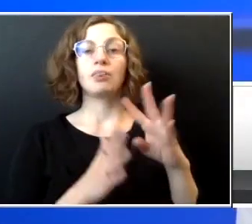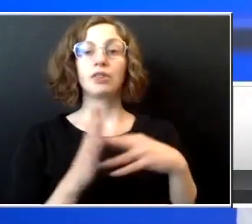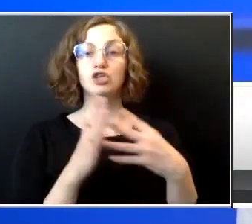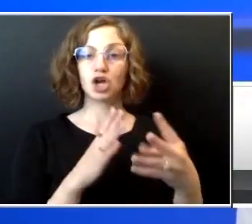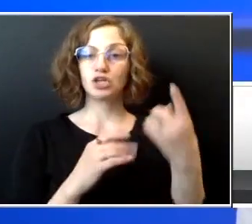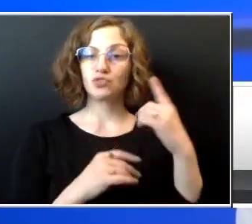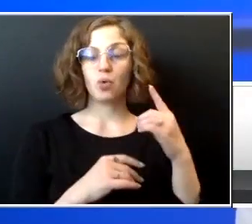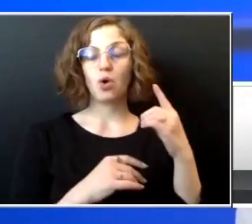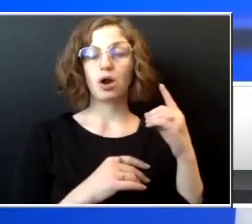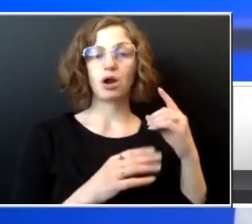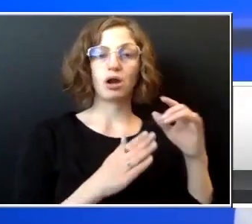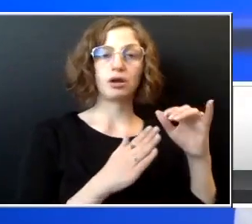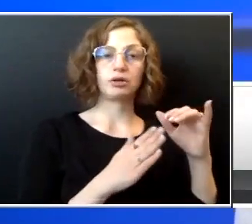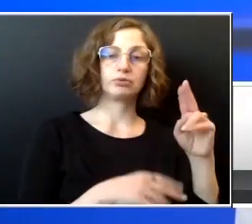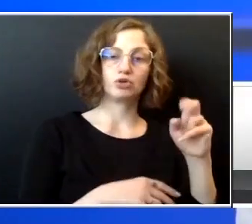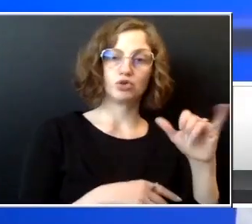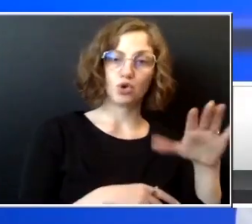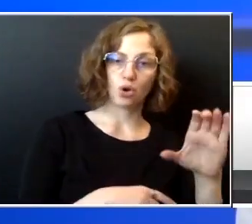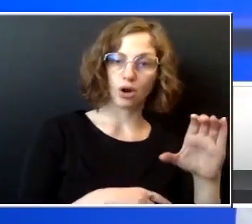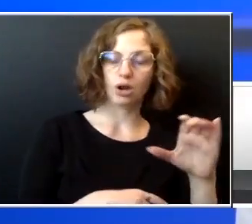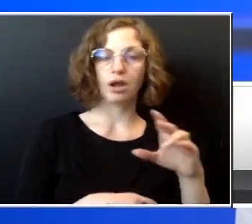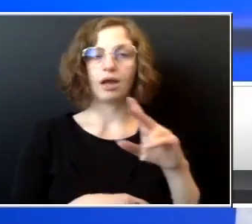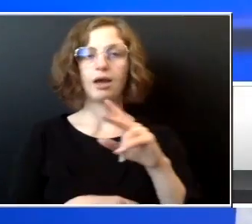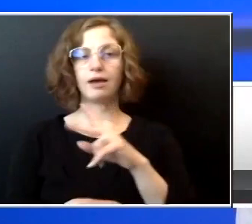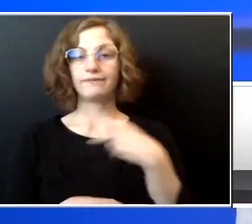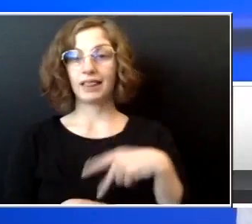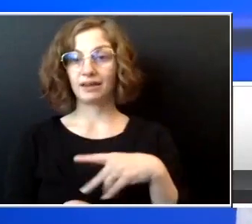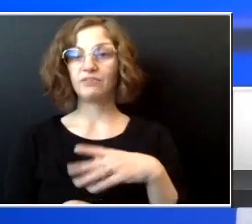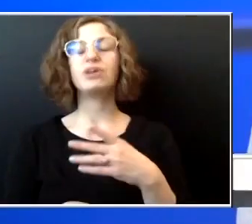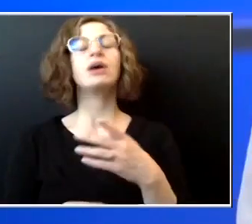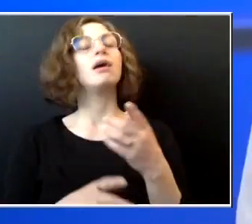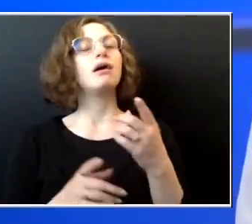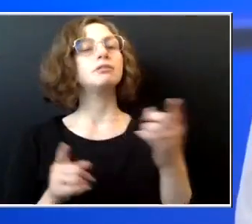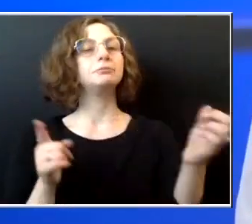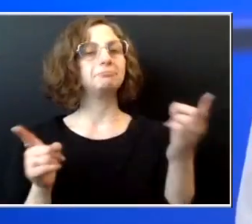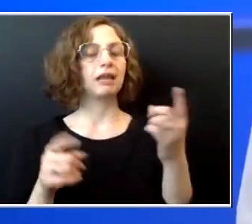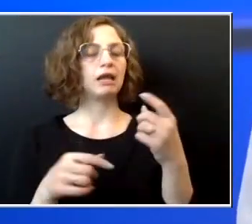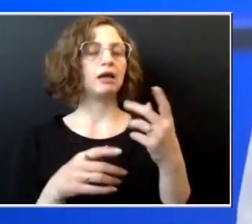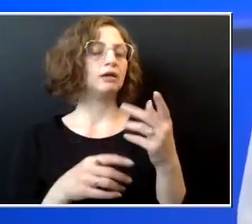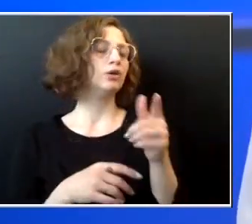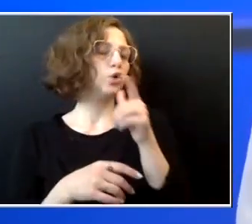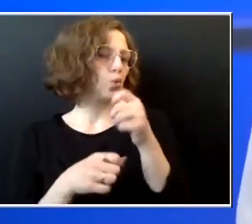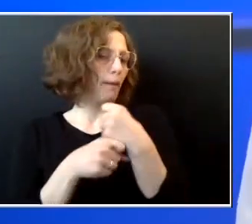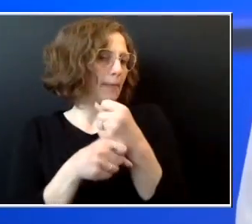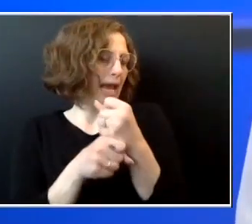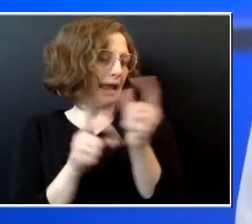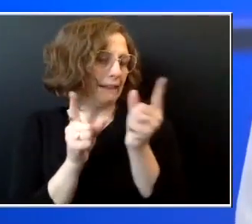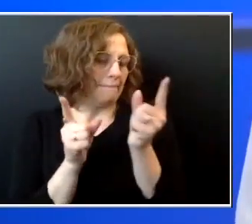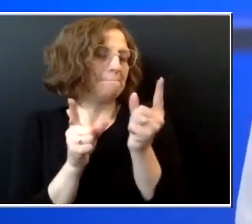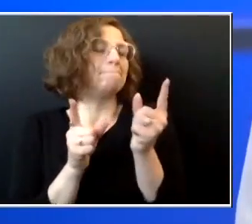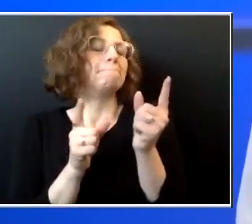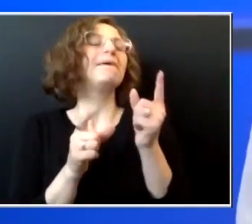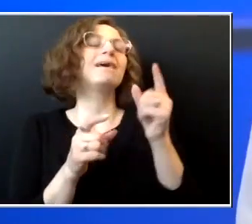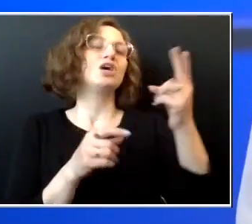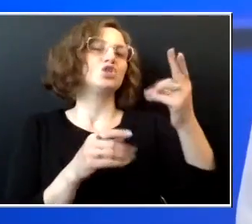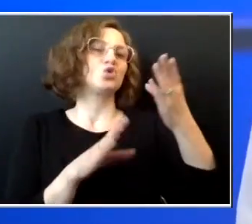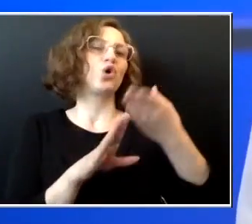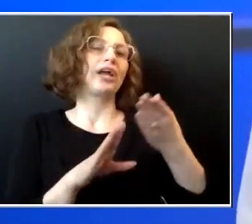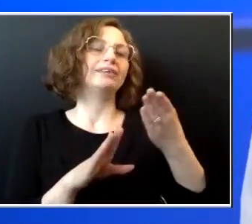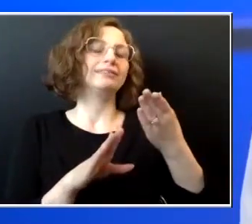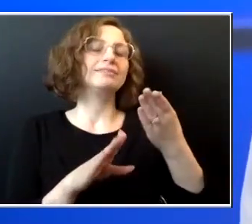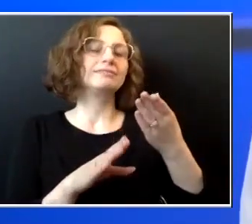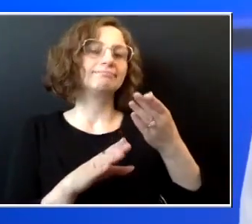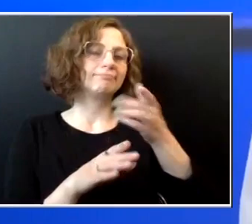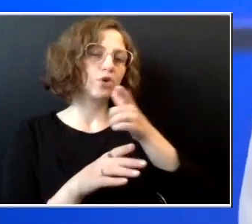sure we were learning lessons from the 1918 pandemic that we could apply. So